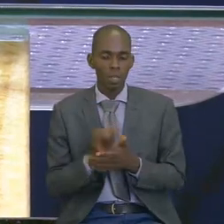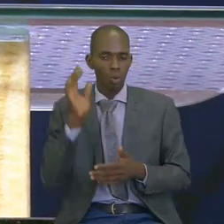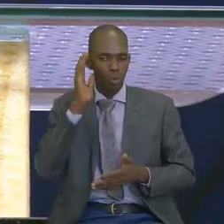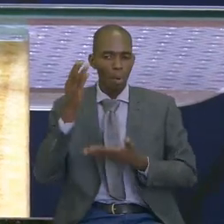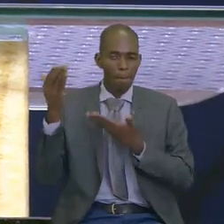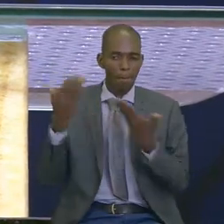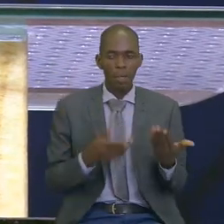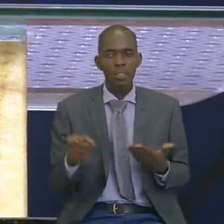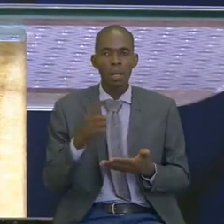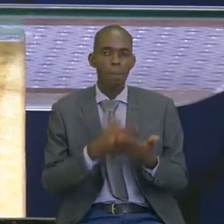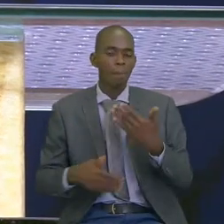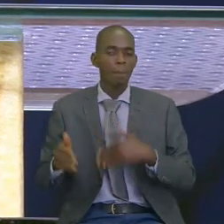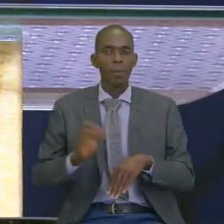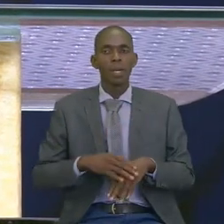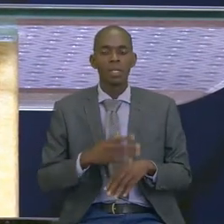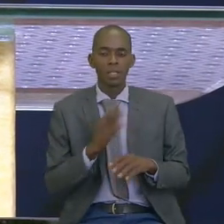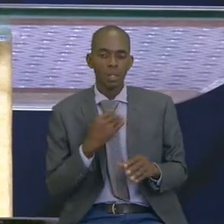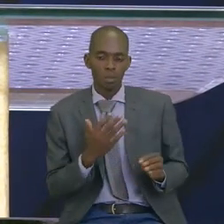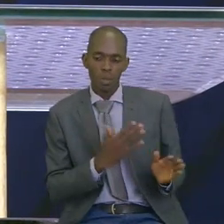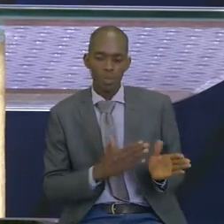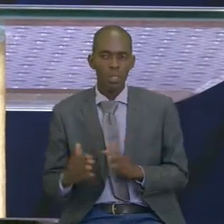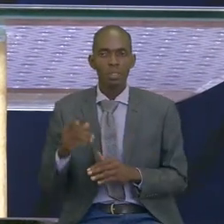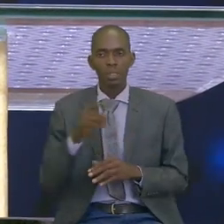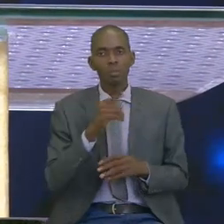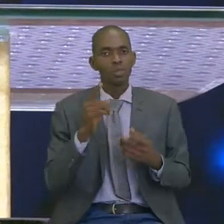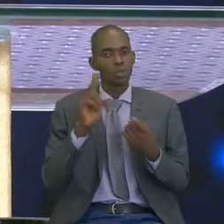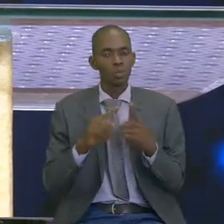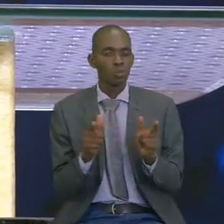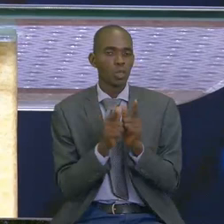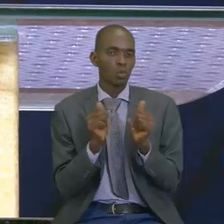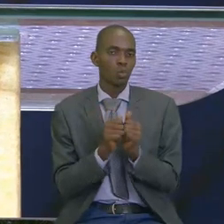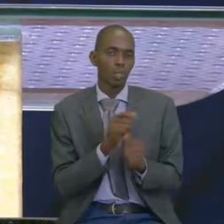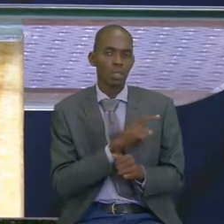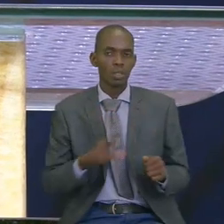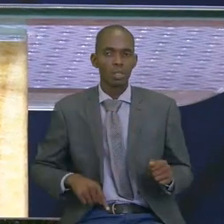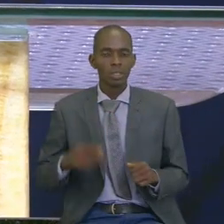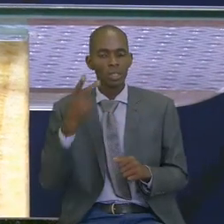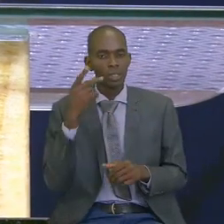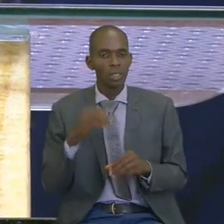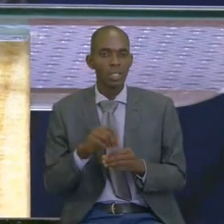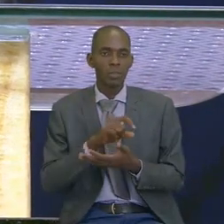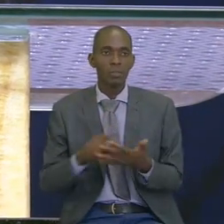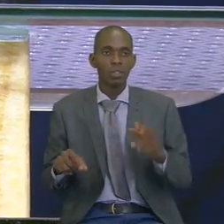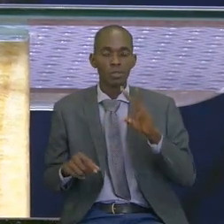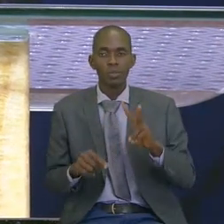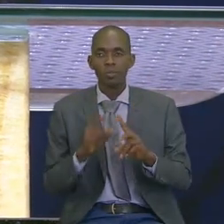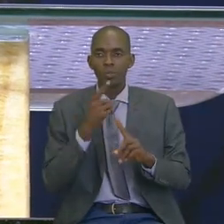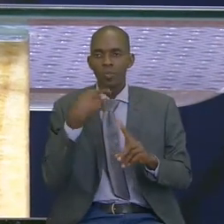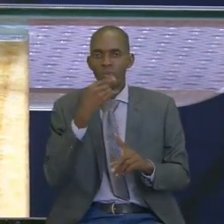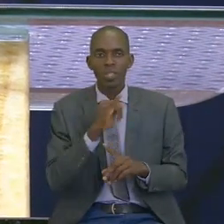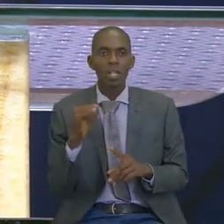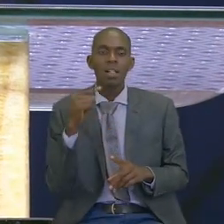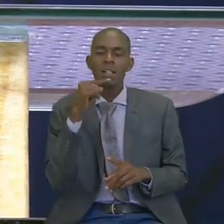the spirit of the last days, and then come to the Lord. In fact, it says in verse 2, look at verse 2 there,